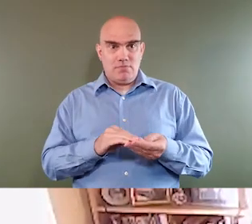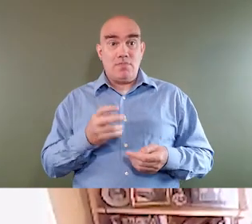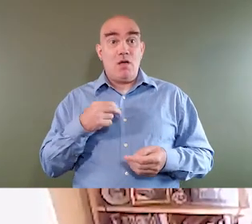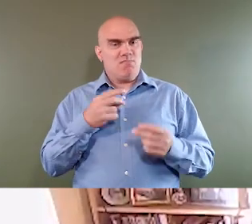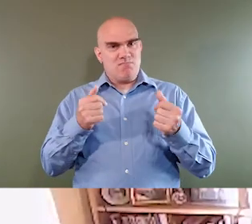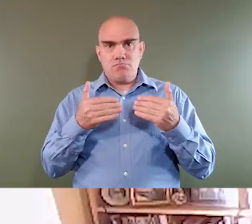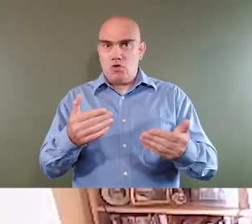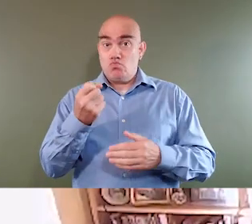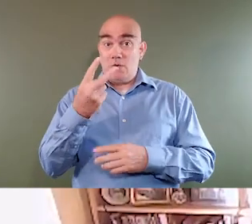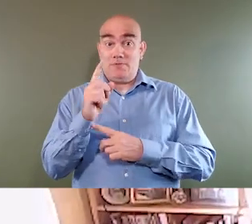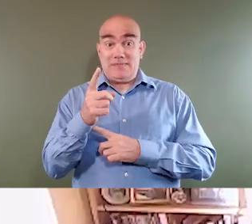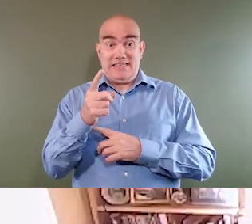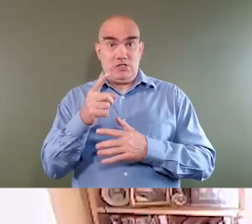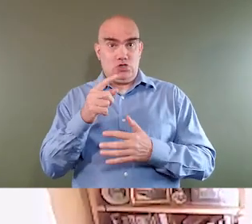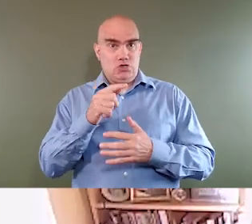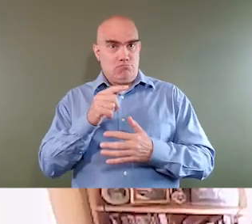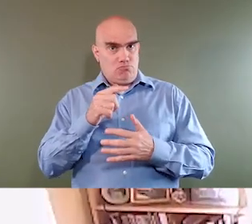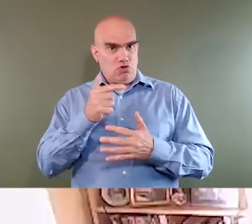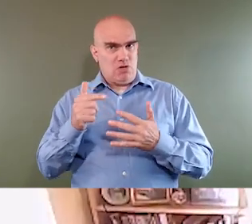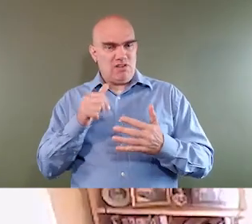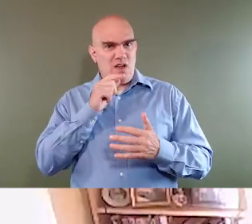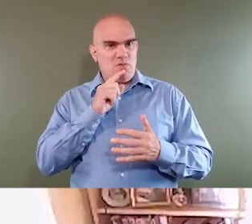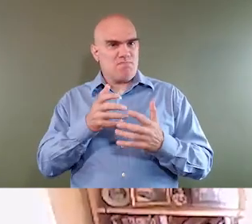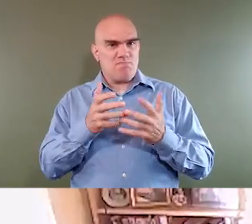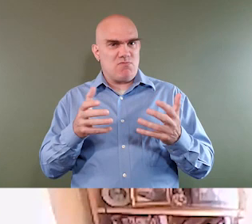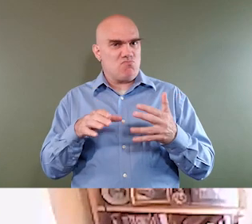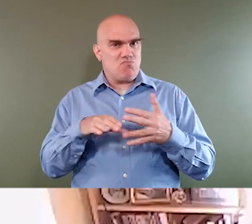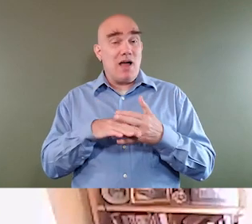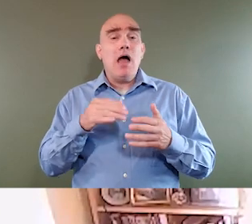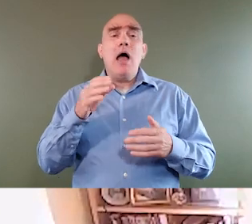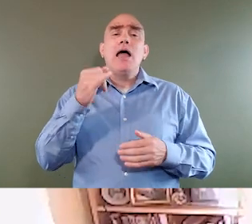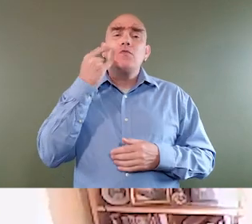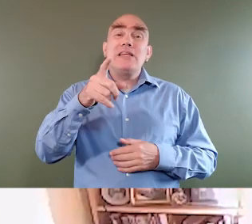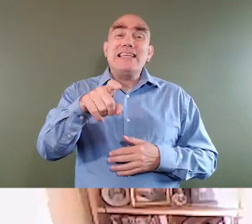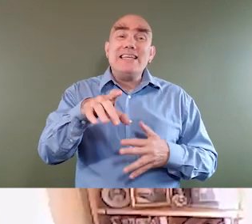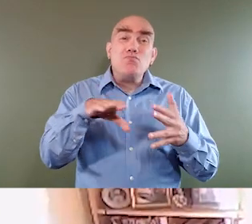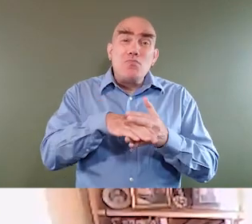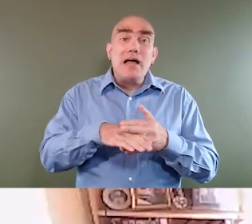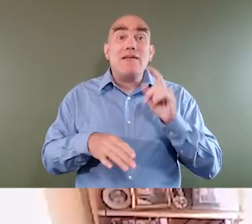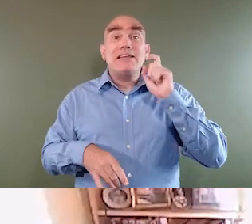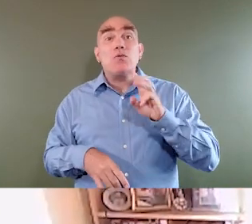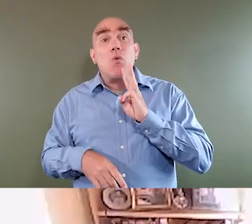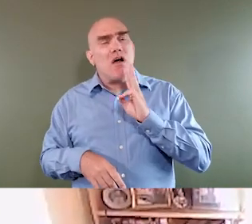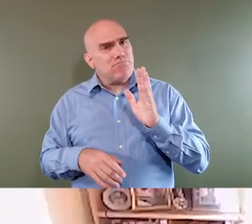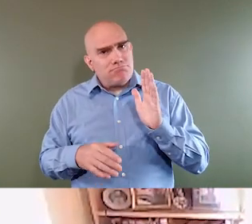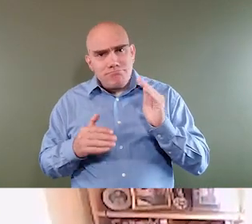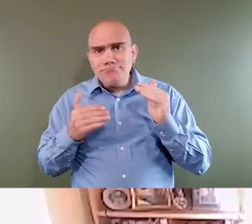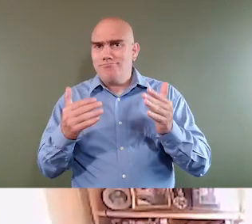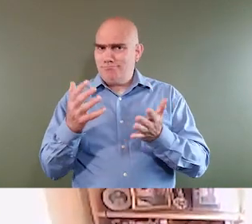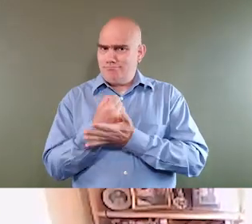circuit without much of a break there. Again, if you need a break, if you need to grab some water, you absolutely can.